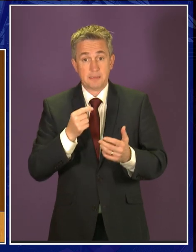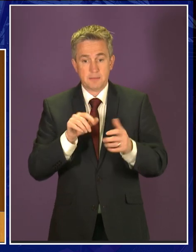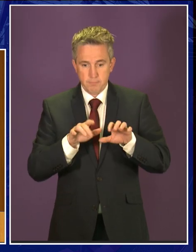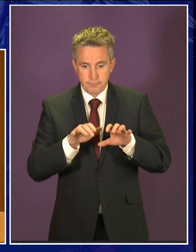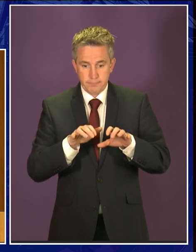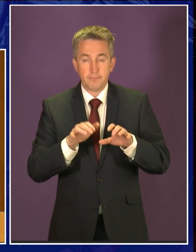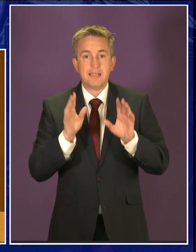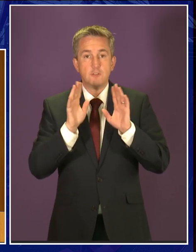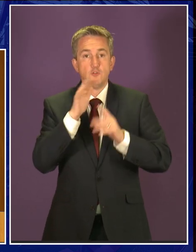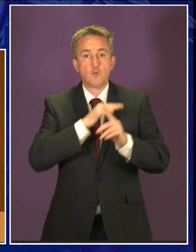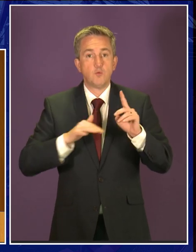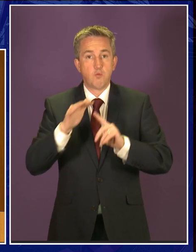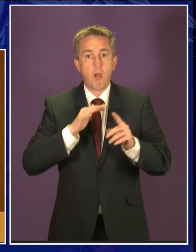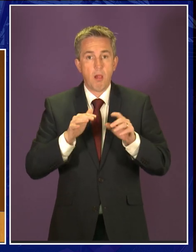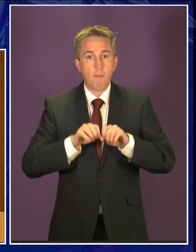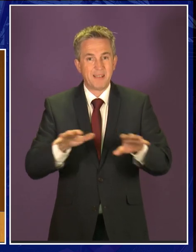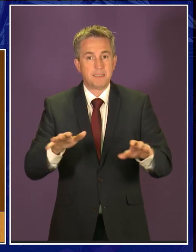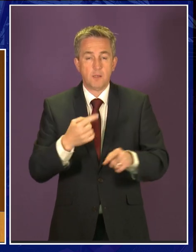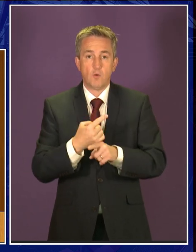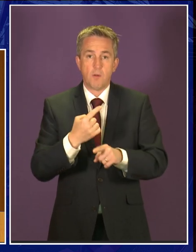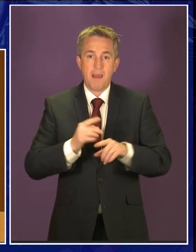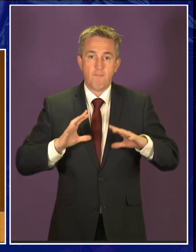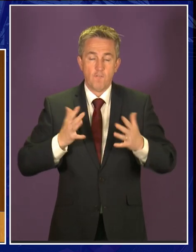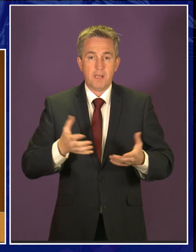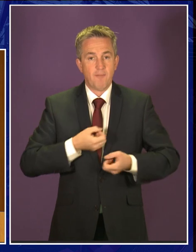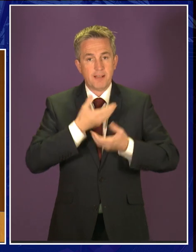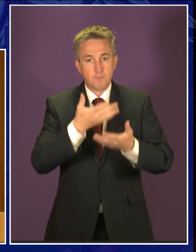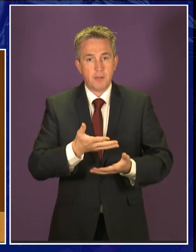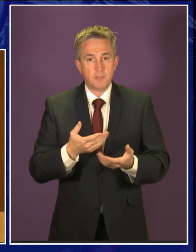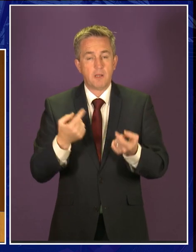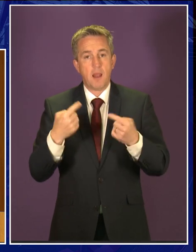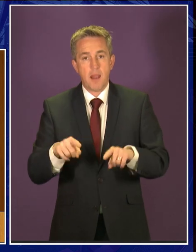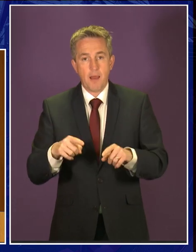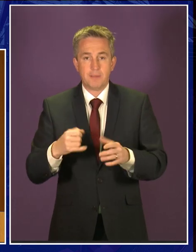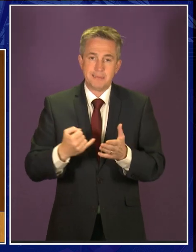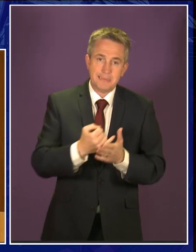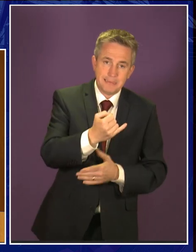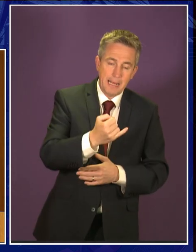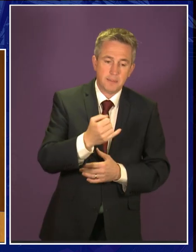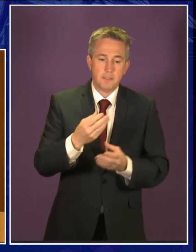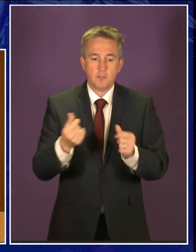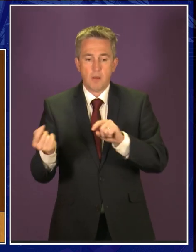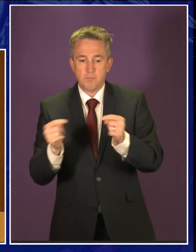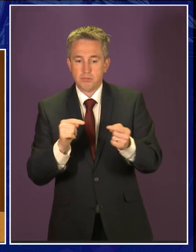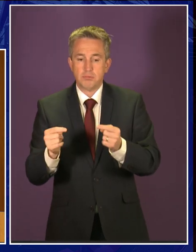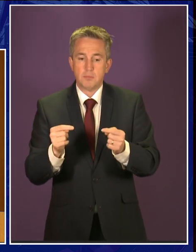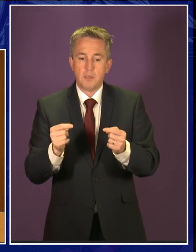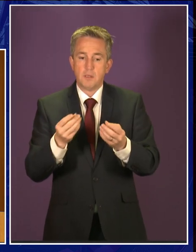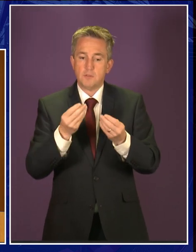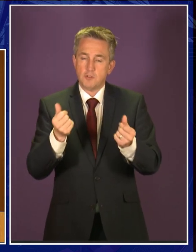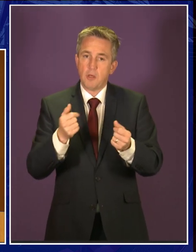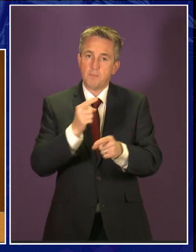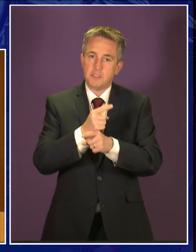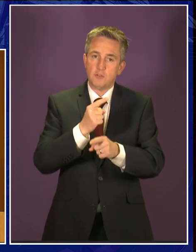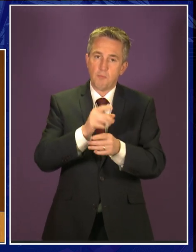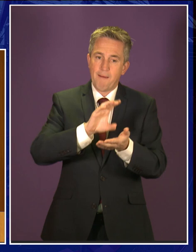some fairly lively comments, some challenging comments about freedom of expression and allowing dissent, and some not entirely supportive comments about